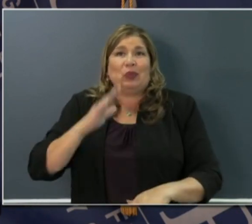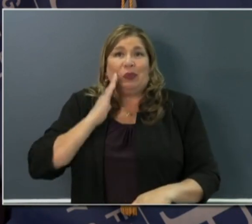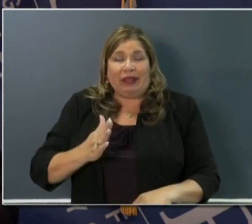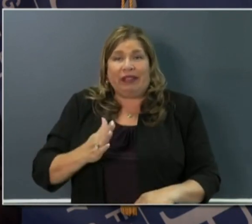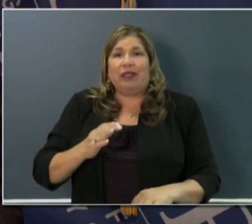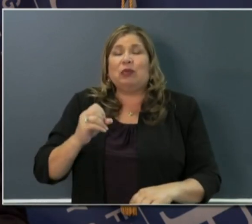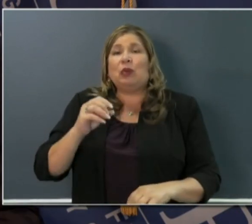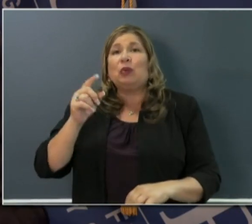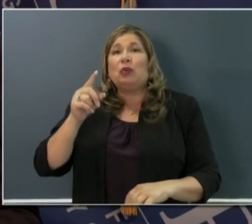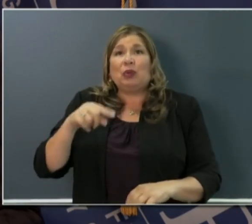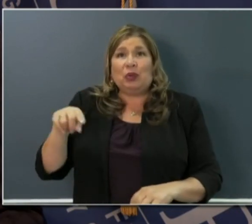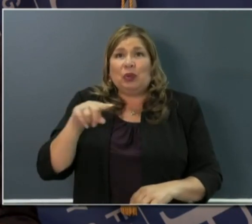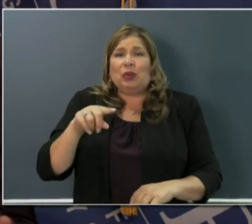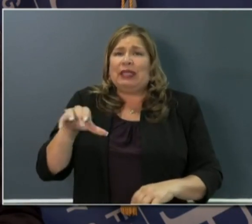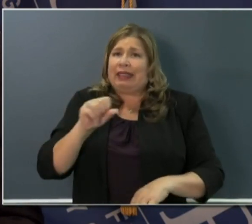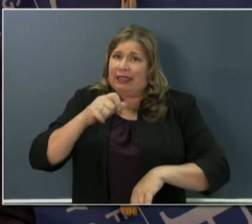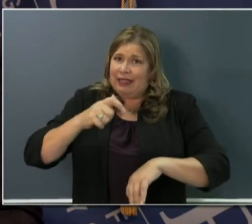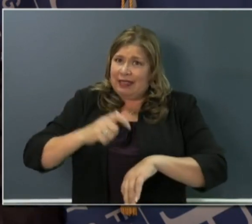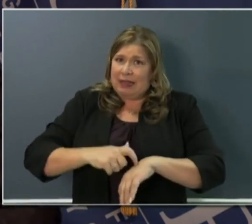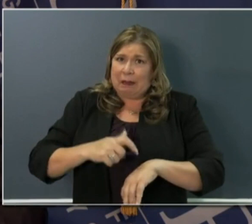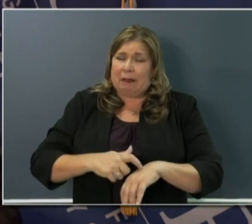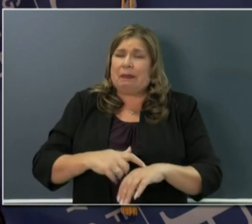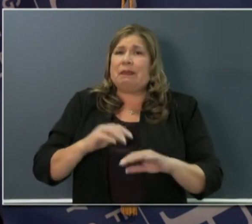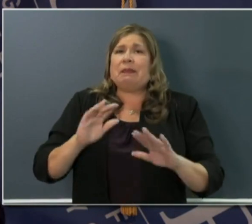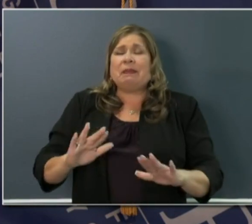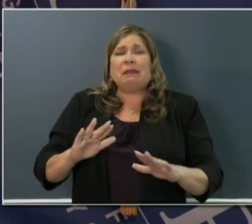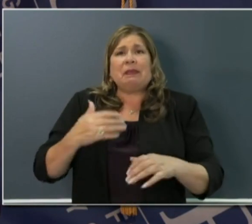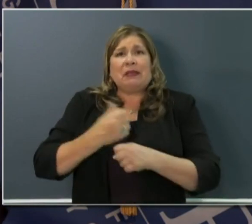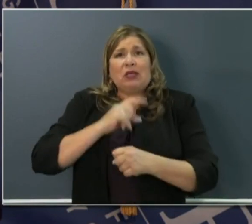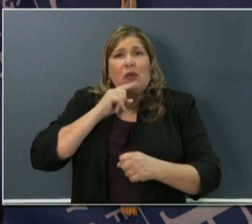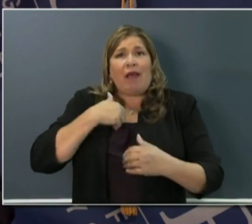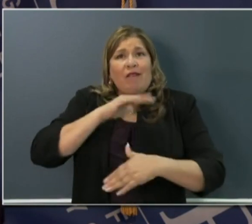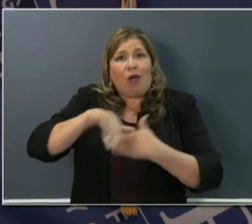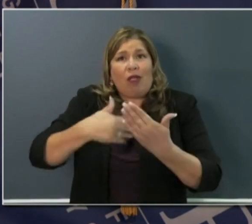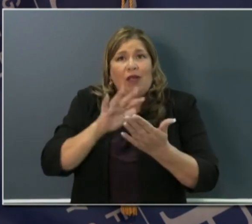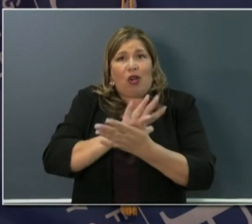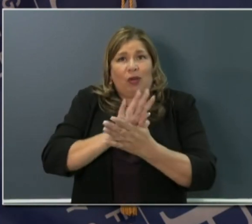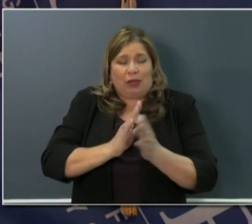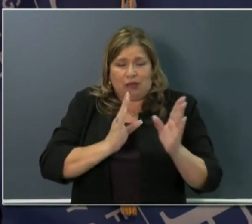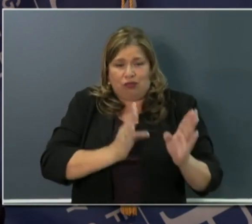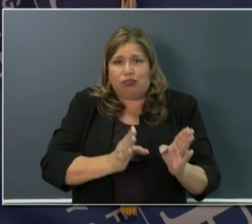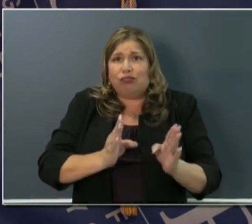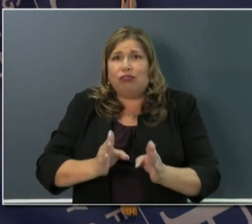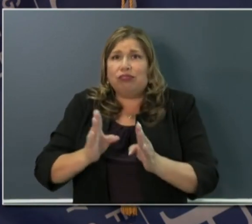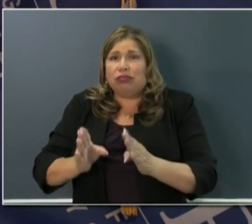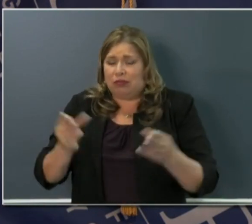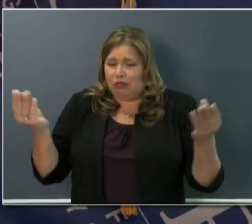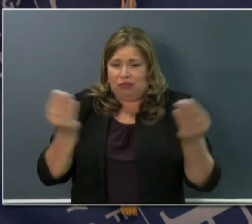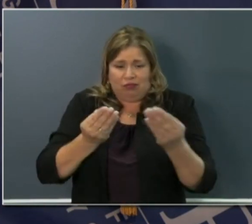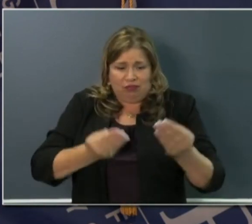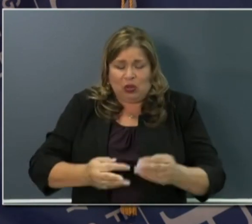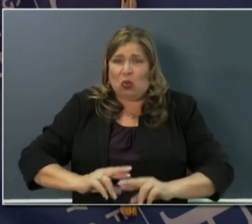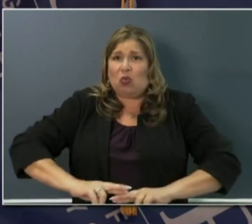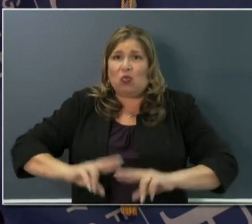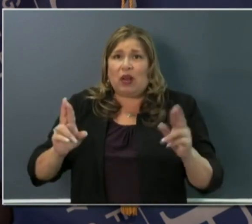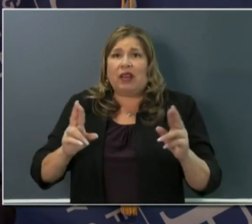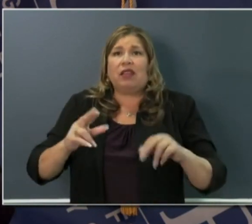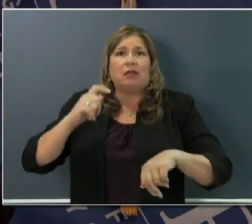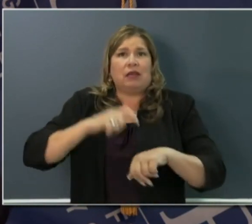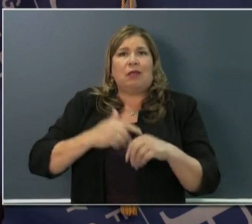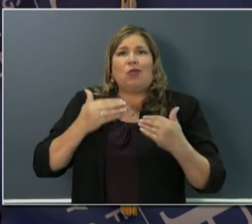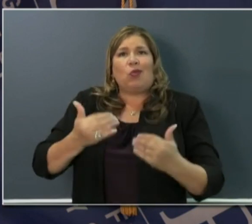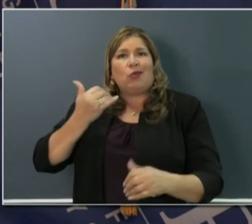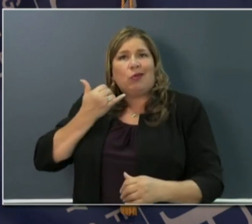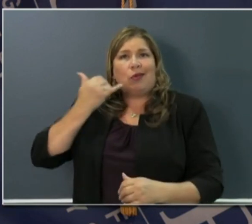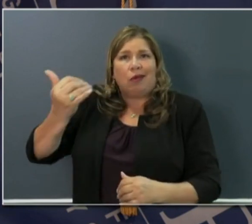folks take a little bit of time, pause, get their documents in order, put everything together so that when they do make those calls,